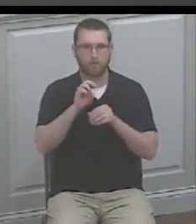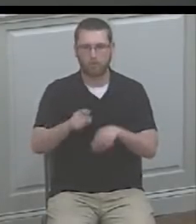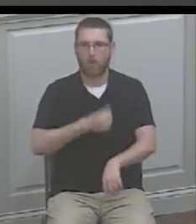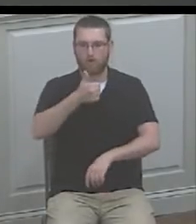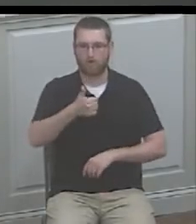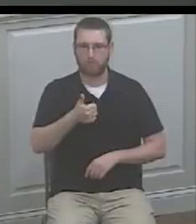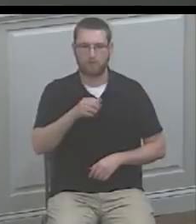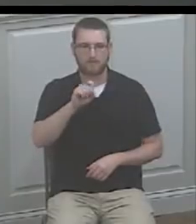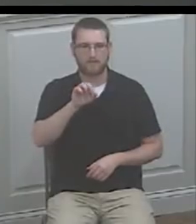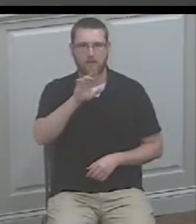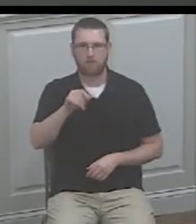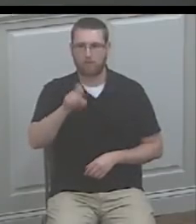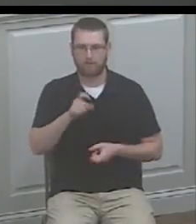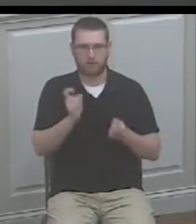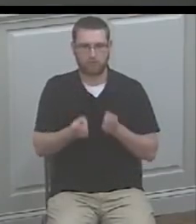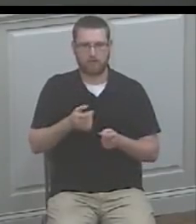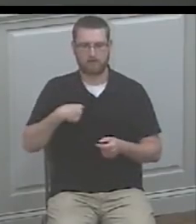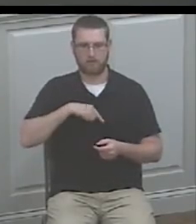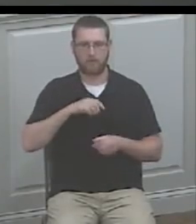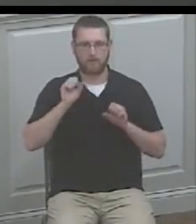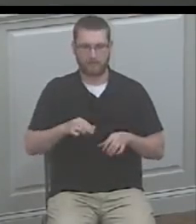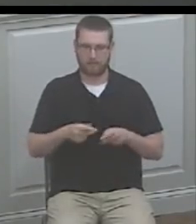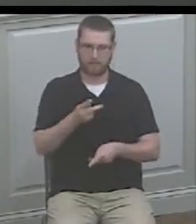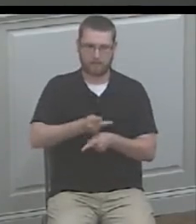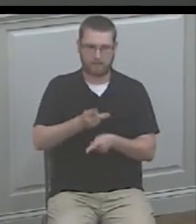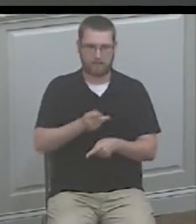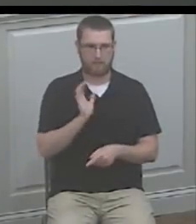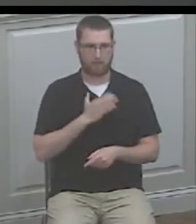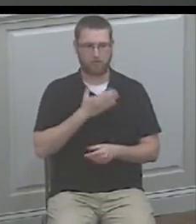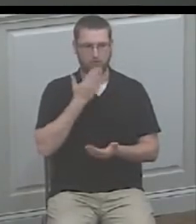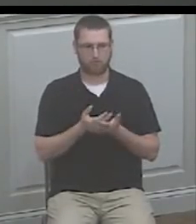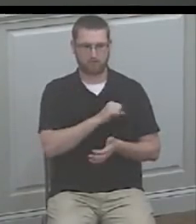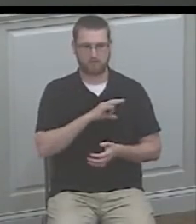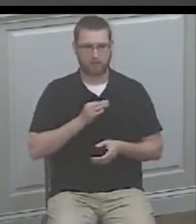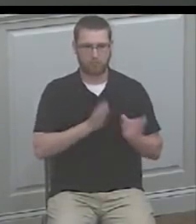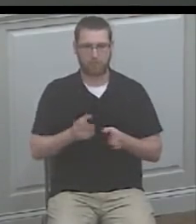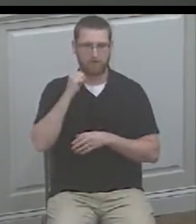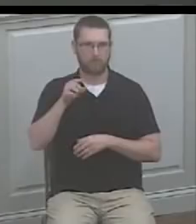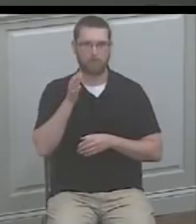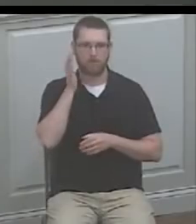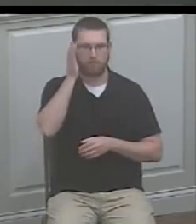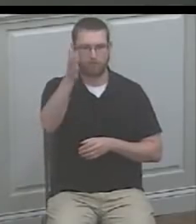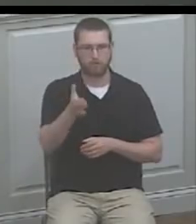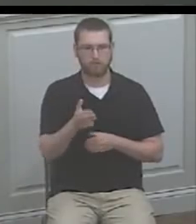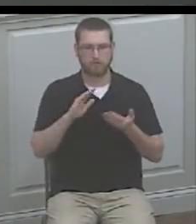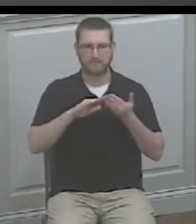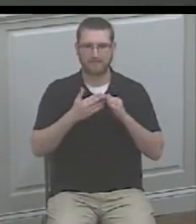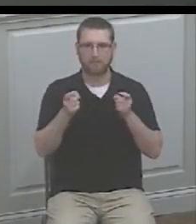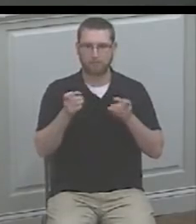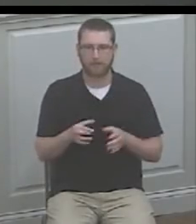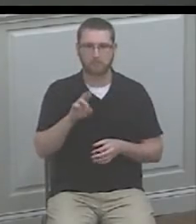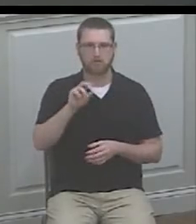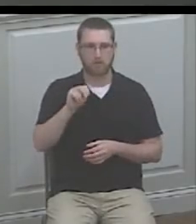longer. Salaries need to be adjusted so that we can retain people that we have to prepare for the future. City Manager Ron Scott